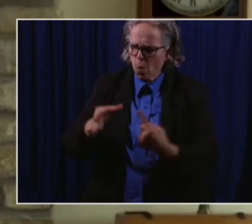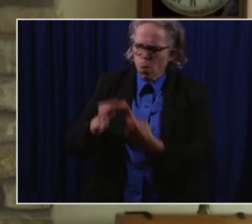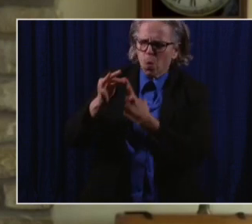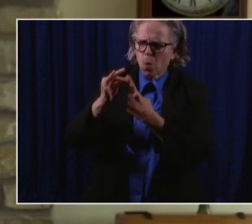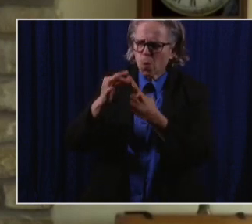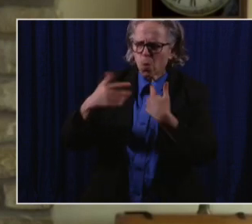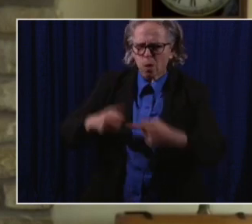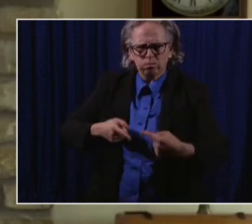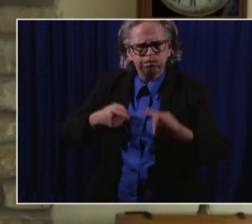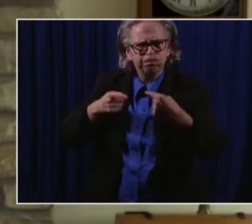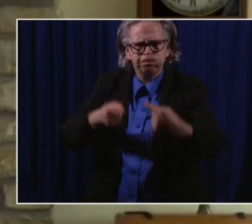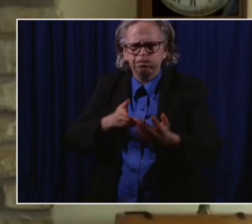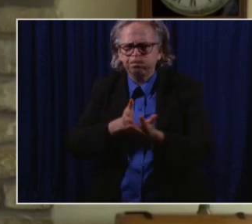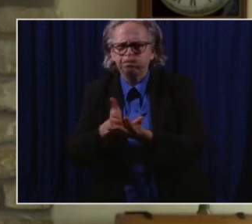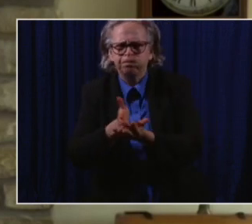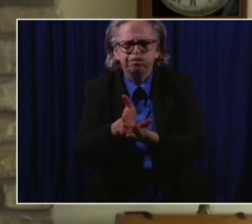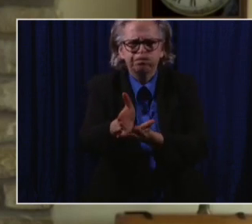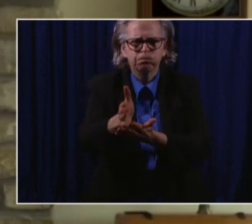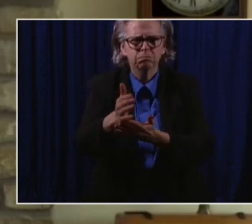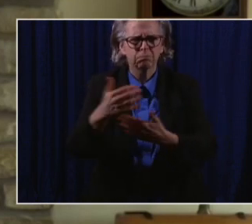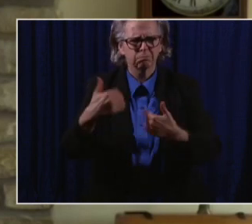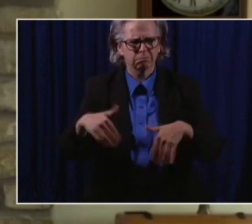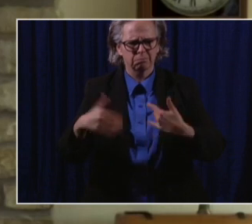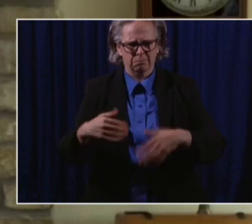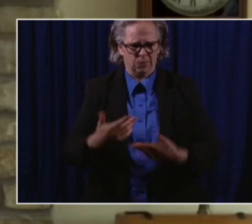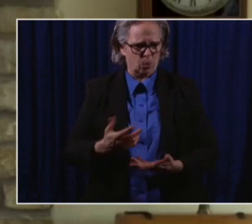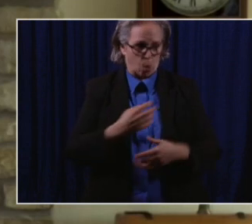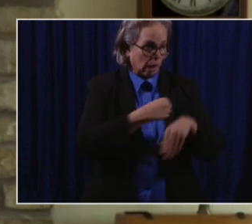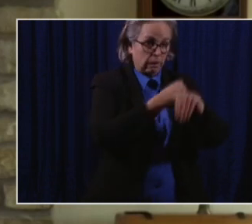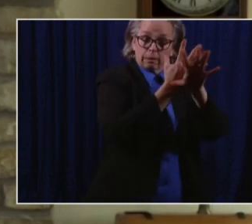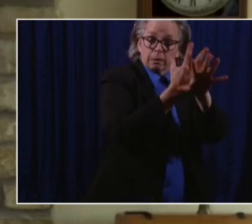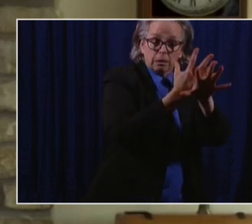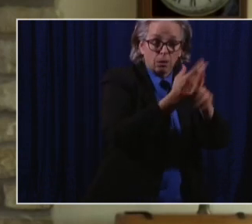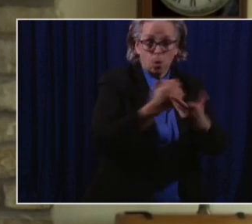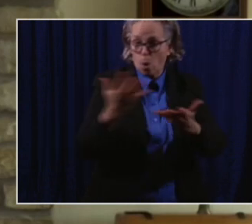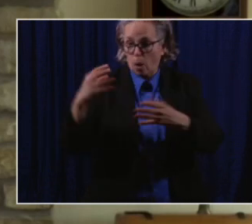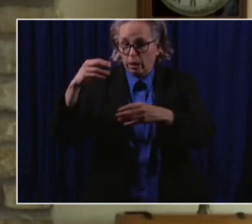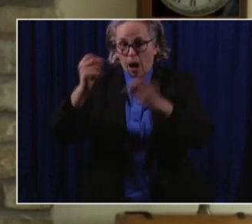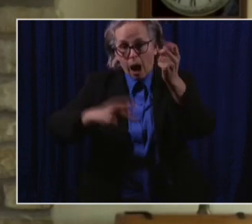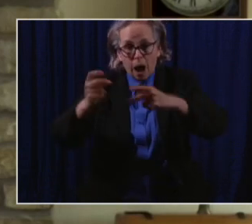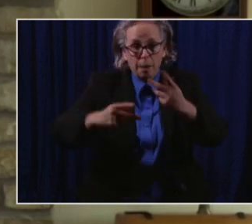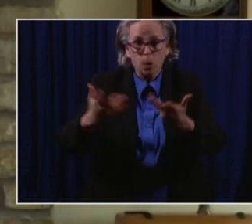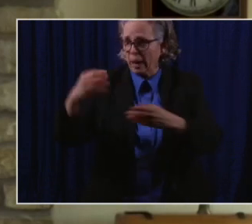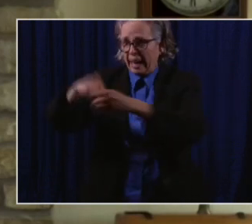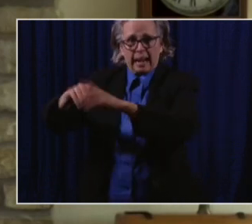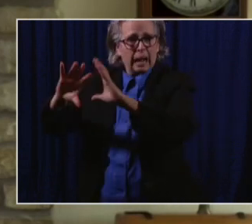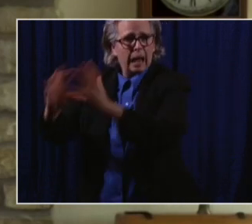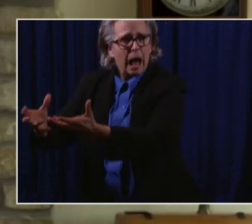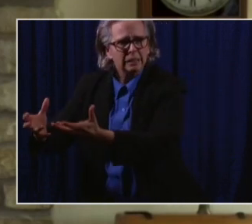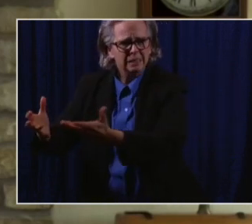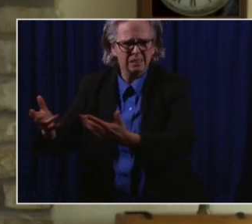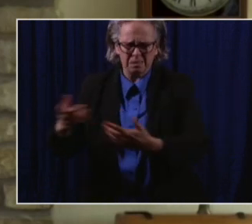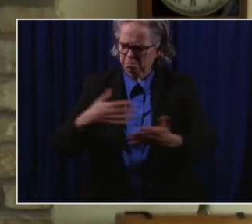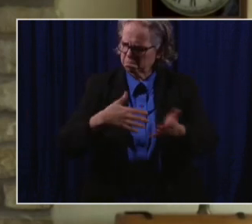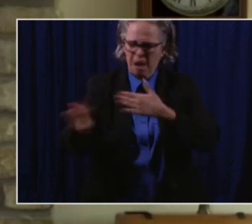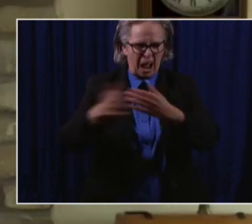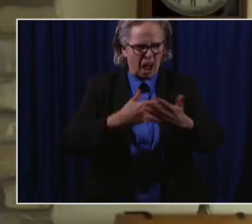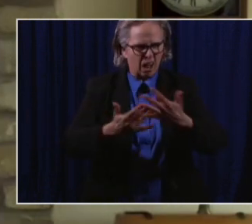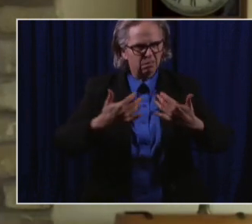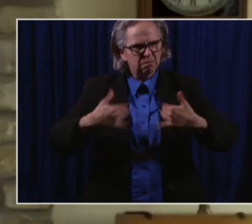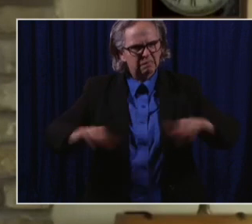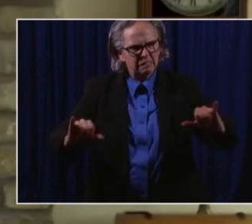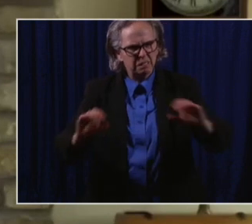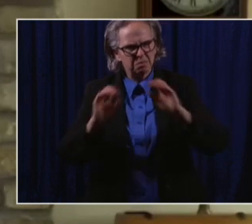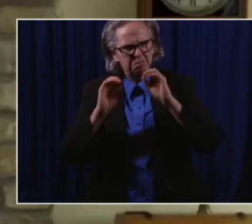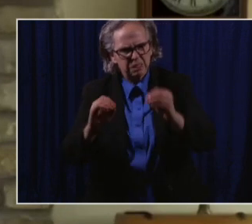Whether it's juggling distance education, hybrid or in-person teaching, helping students manage their feelings, their mental